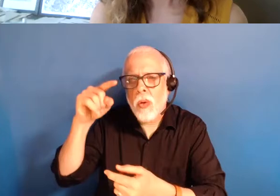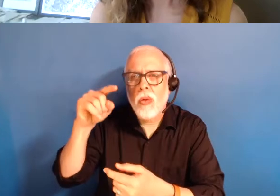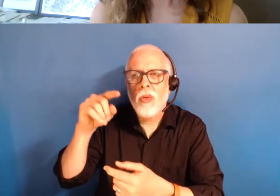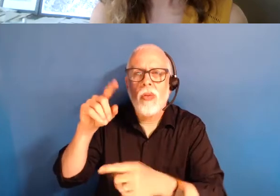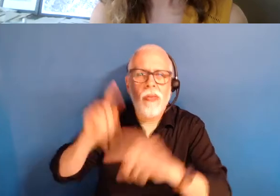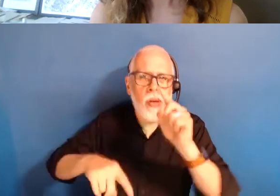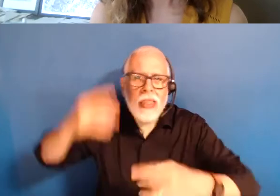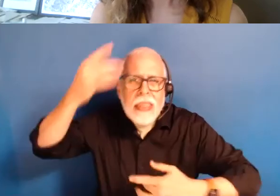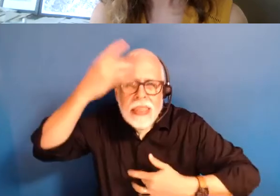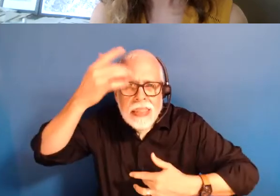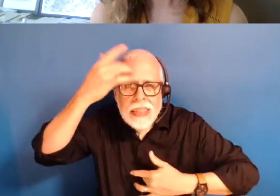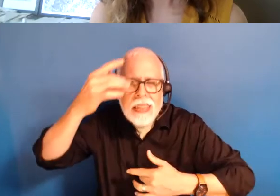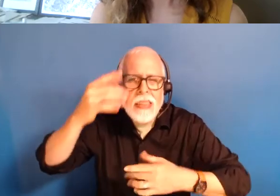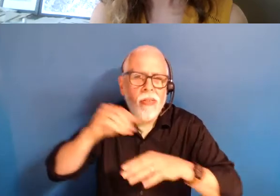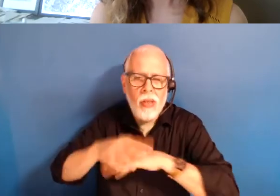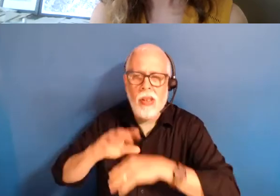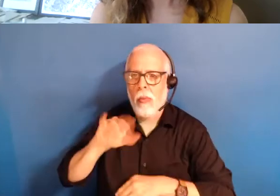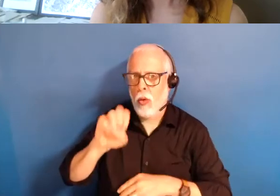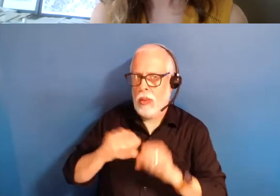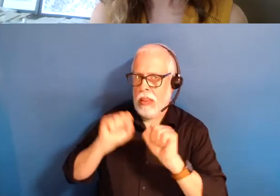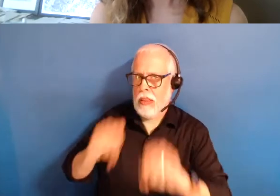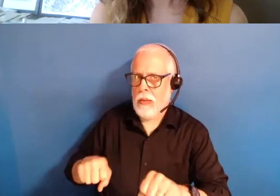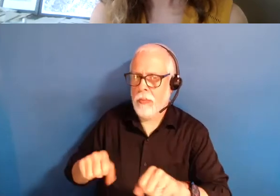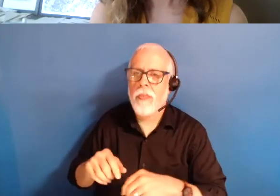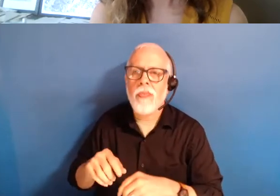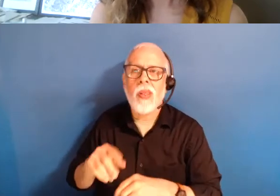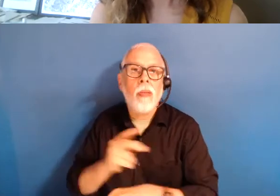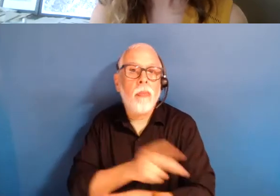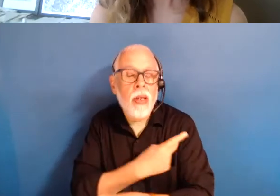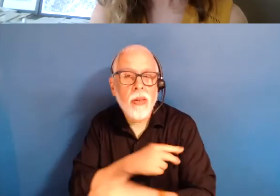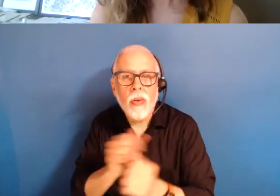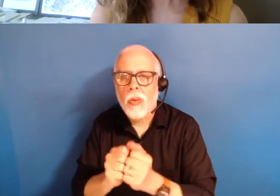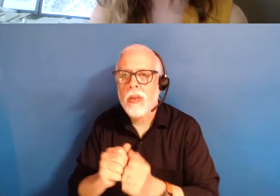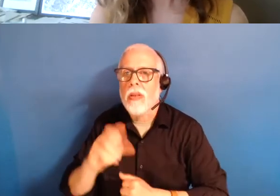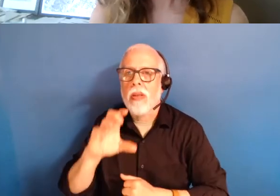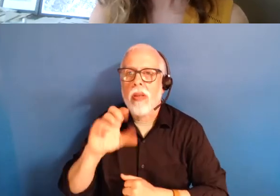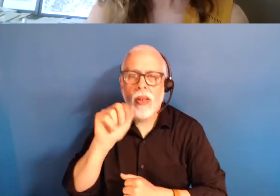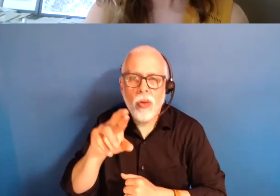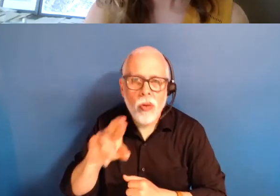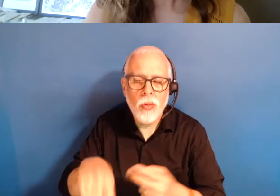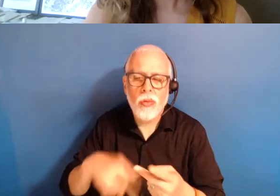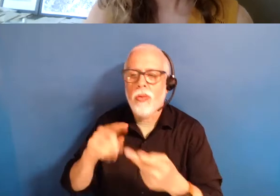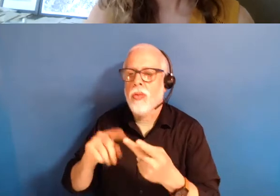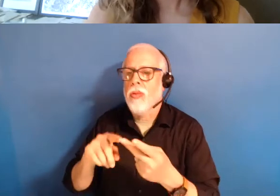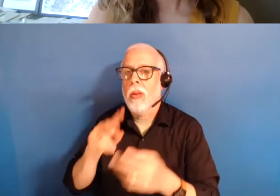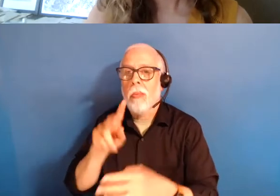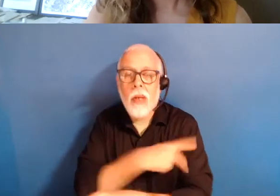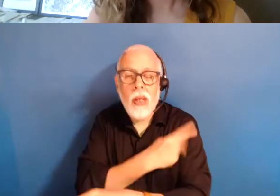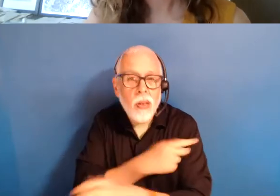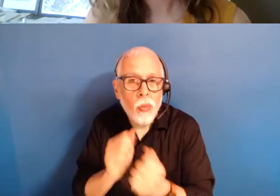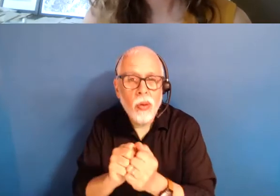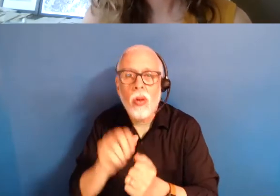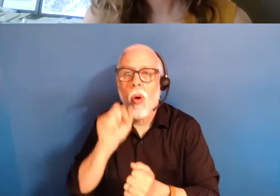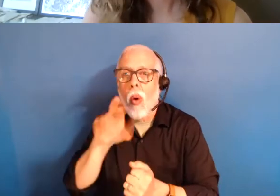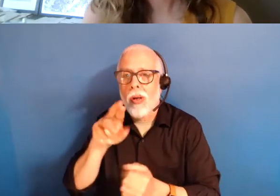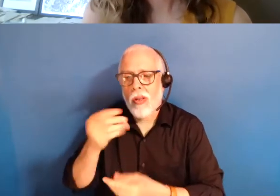various diseases that affect their immune system, patients with cancer or patients with organ